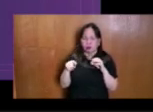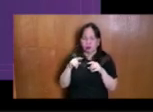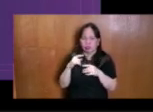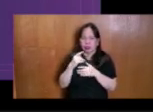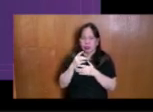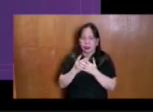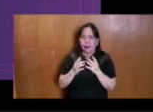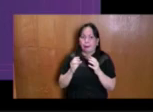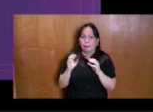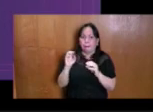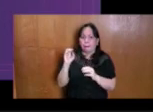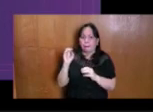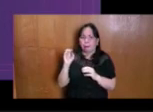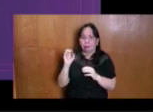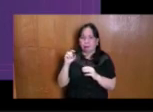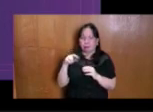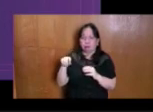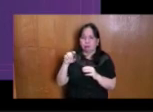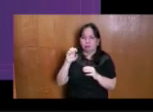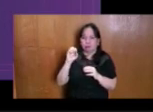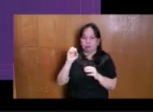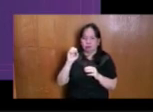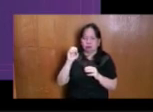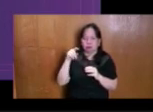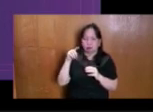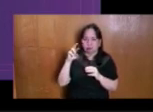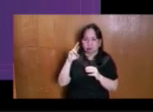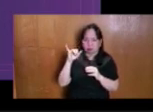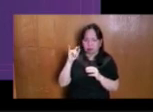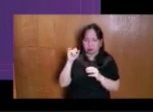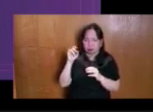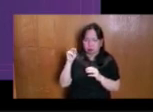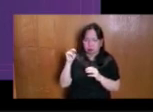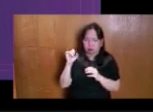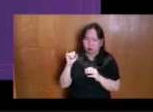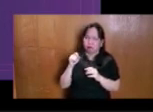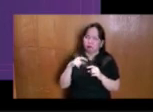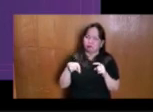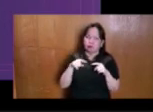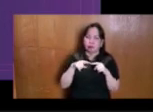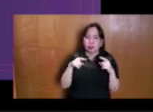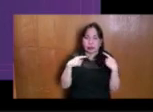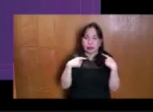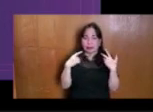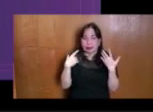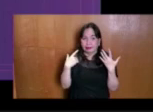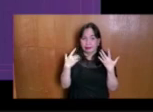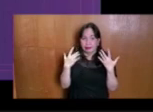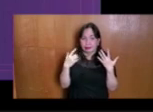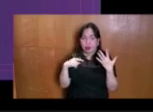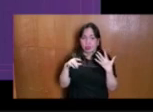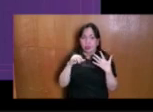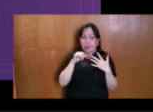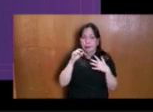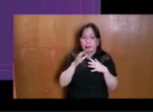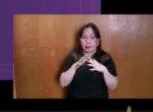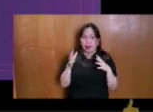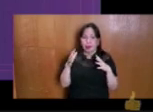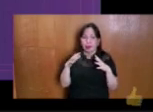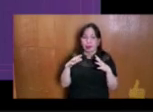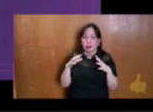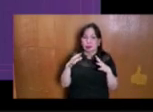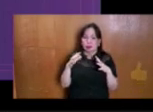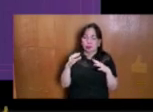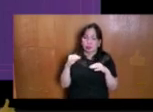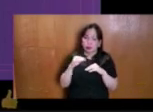operations. It's good that when you do operations or automation in your factory and there's not much consequences, you're not deciding on